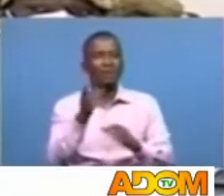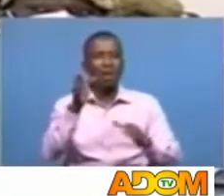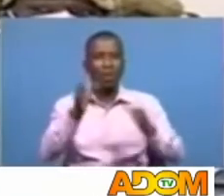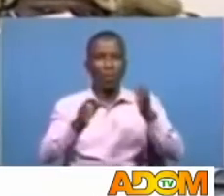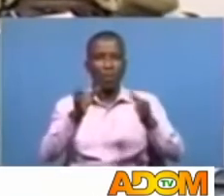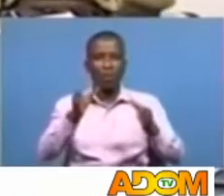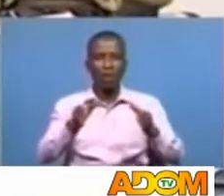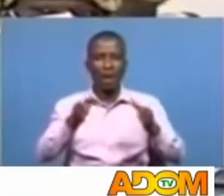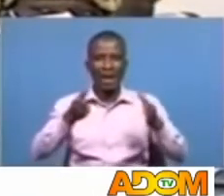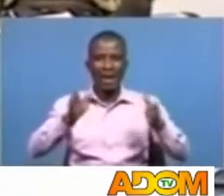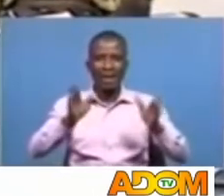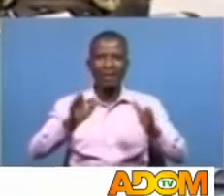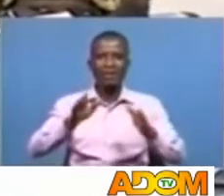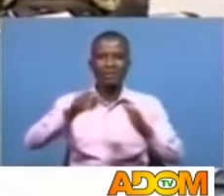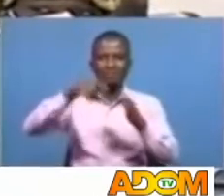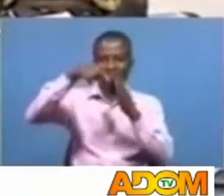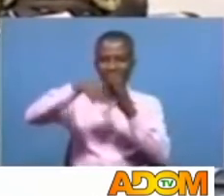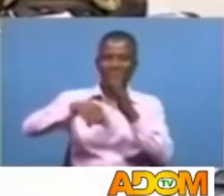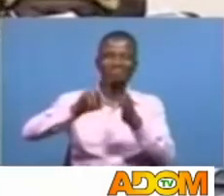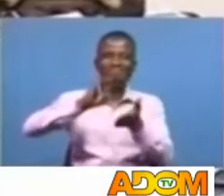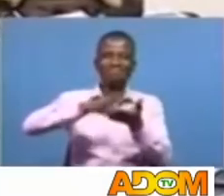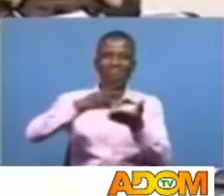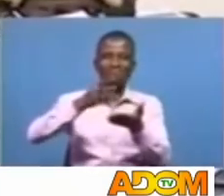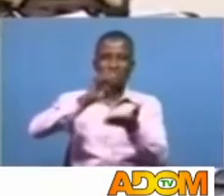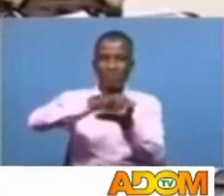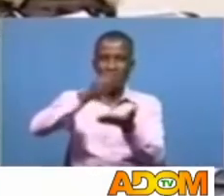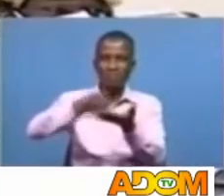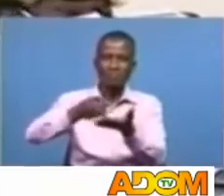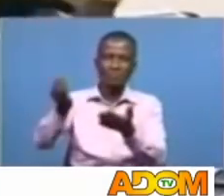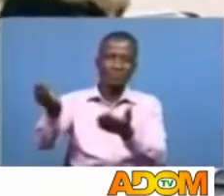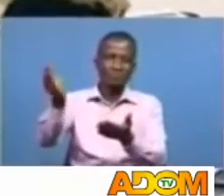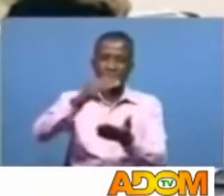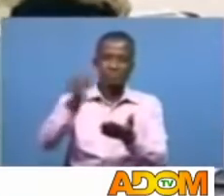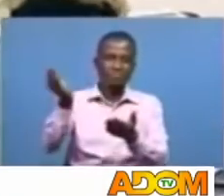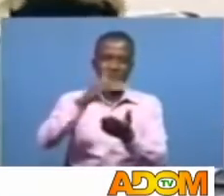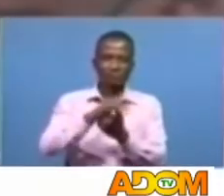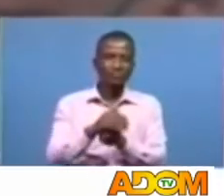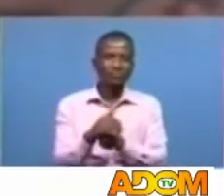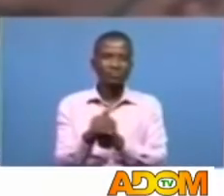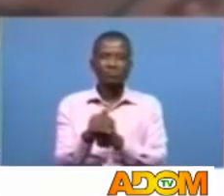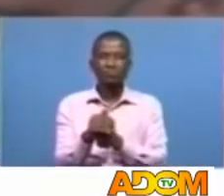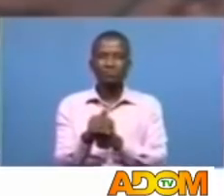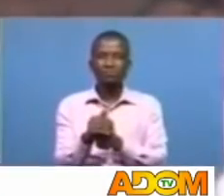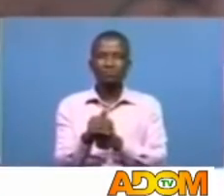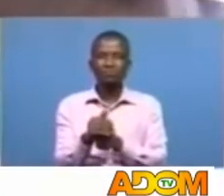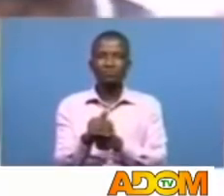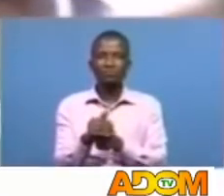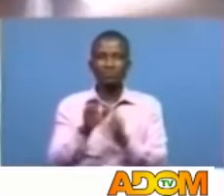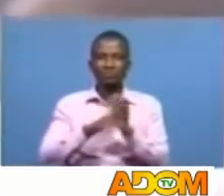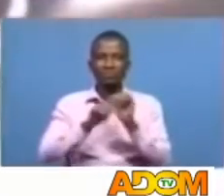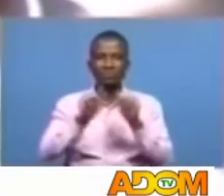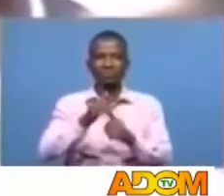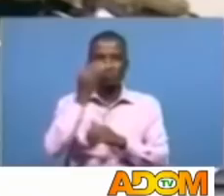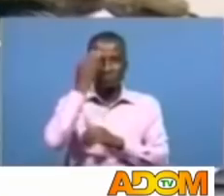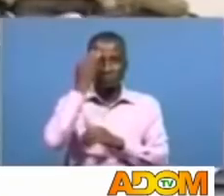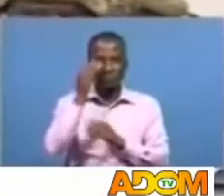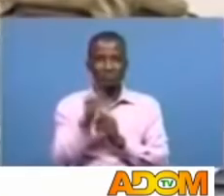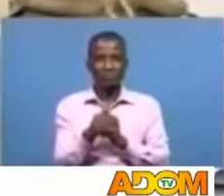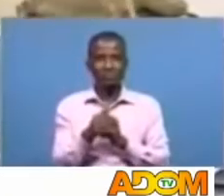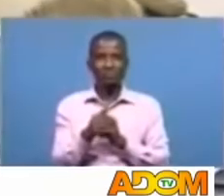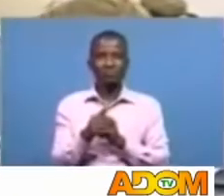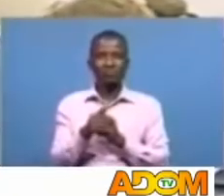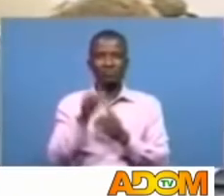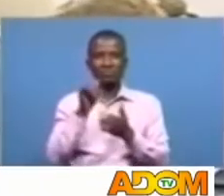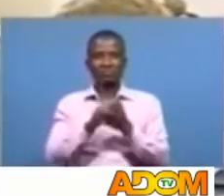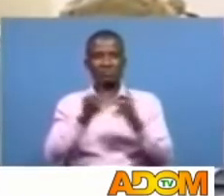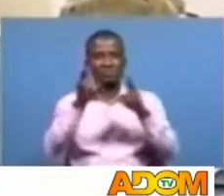court allowed further evidence just because the evidence that the expert was being called was known. This is not the situation in this